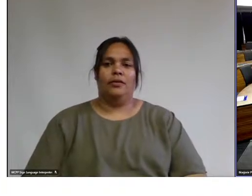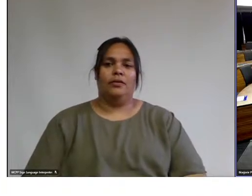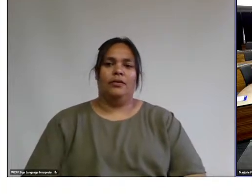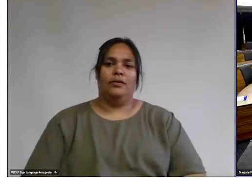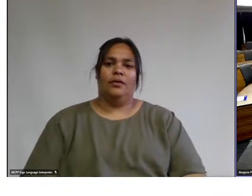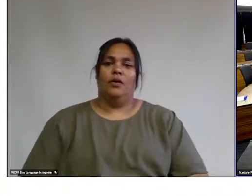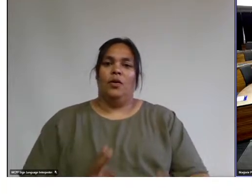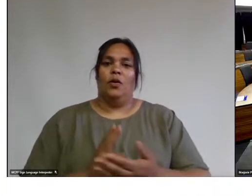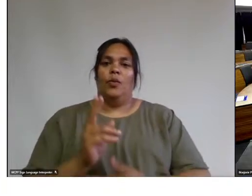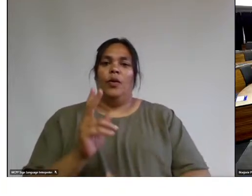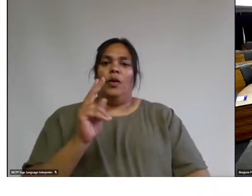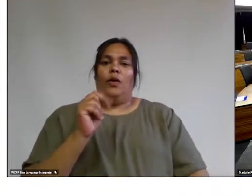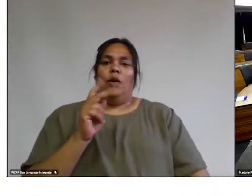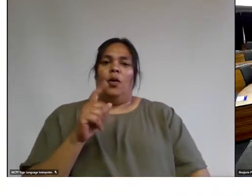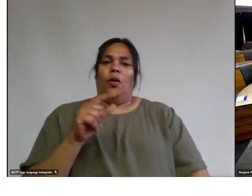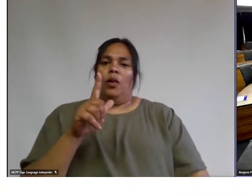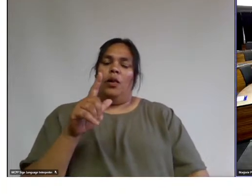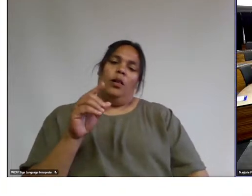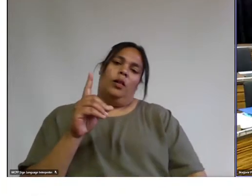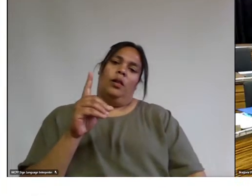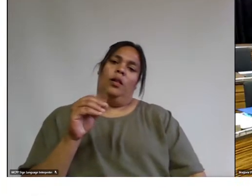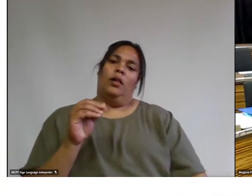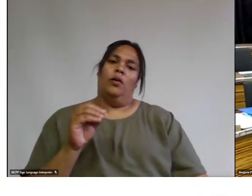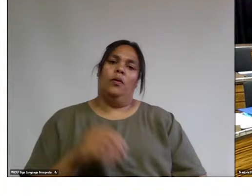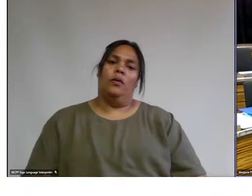Honorable Ngondo?